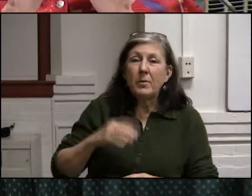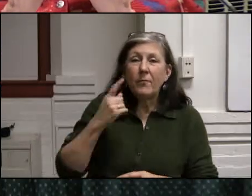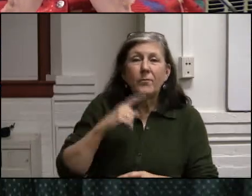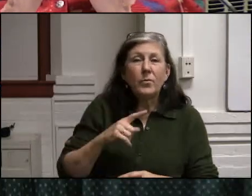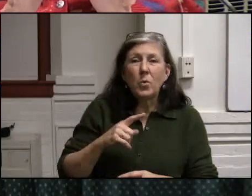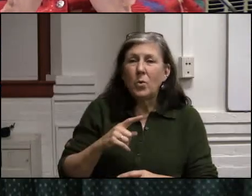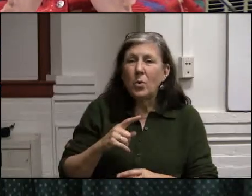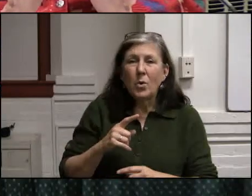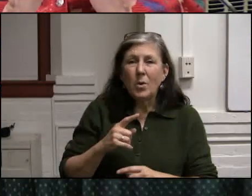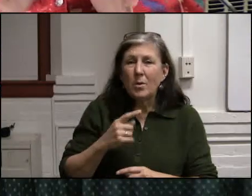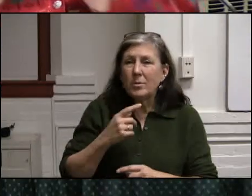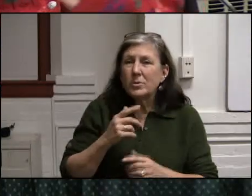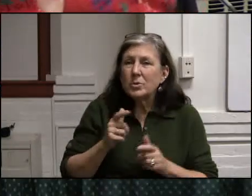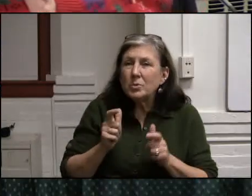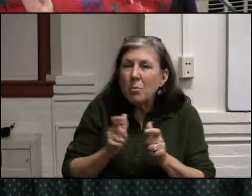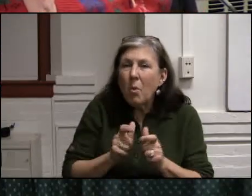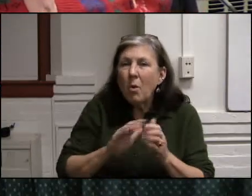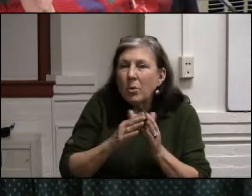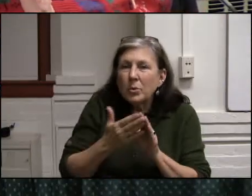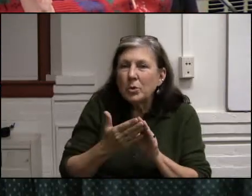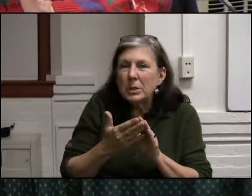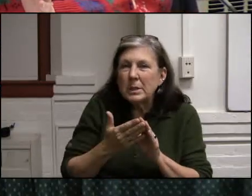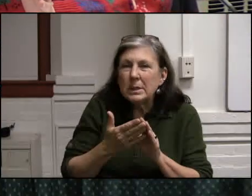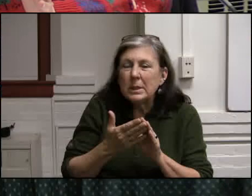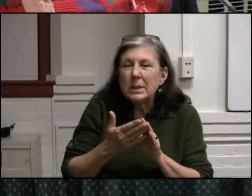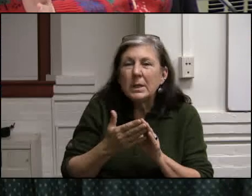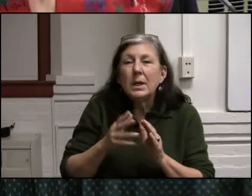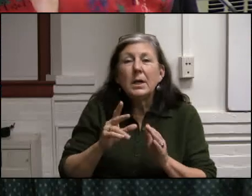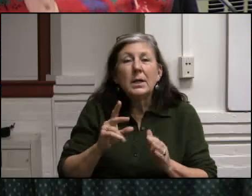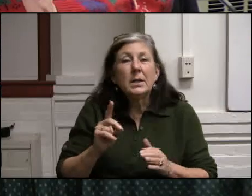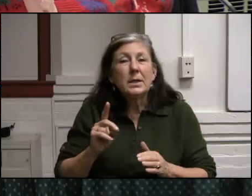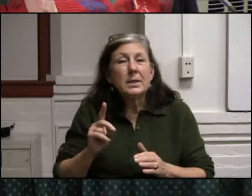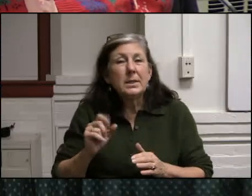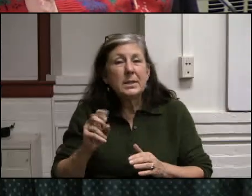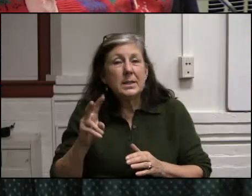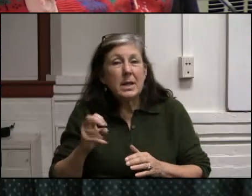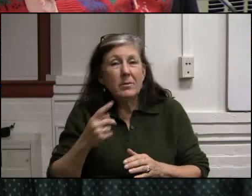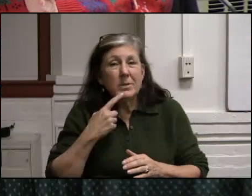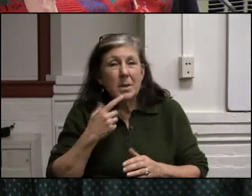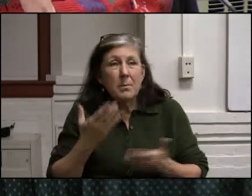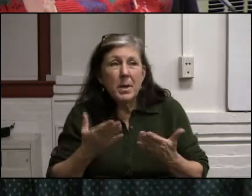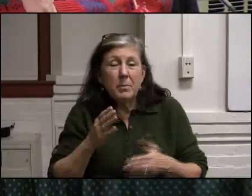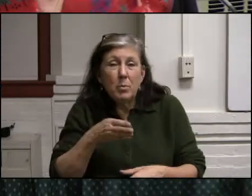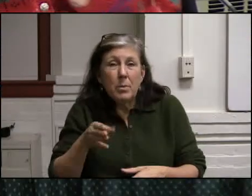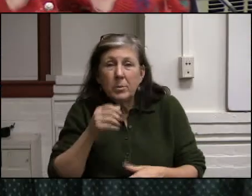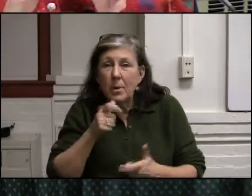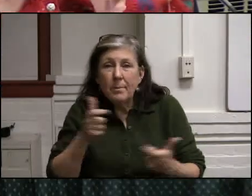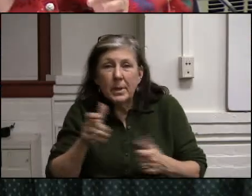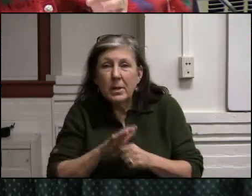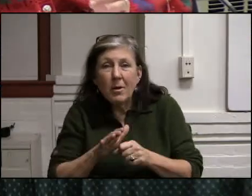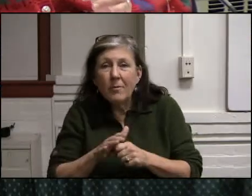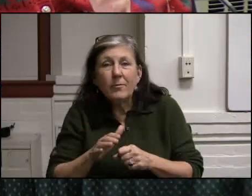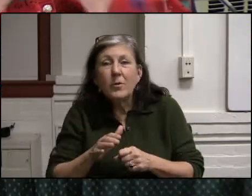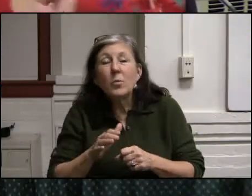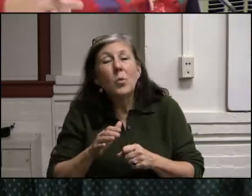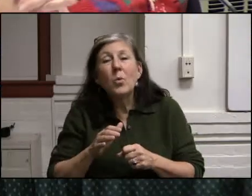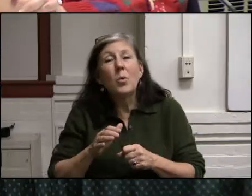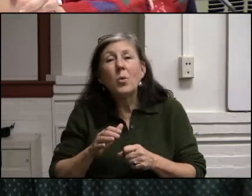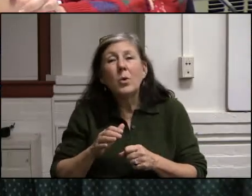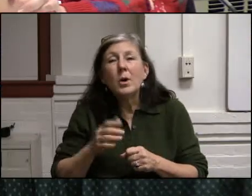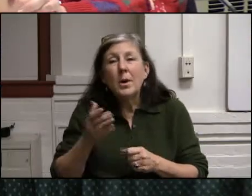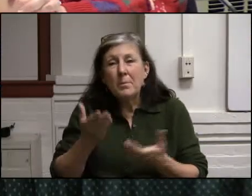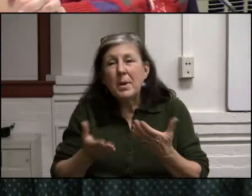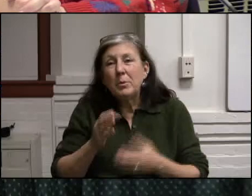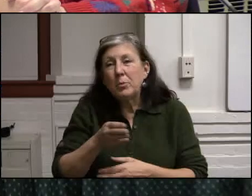small communities. And so David mentioned maybe we're not big enough. That's not the case. We may be too big,